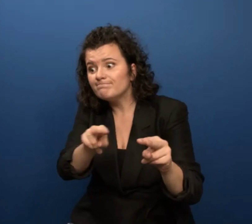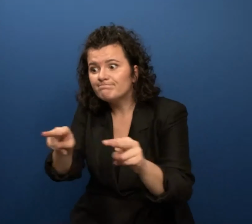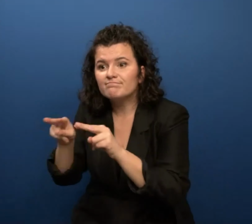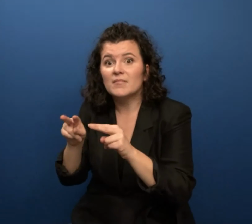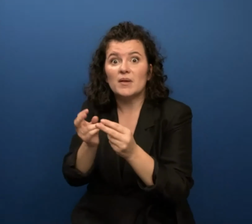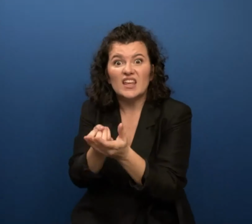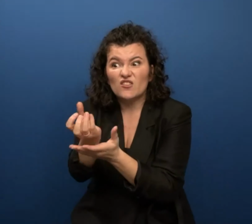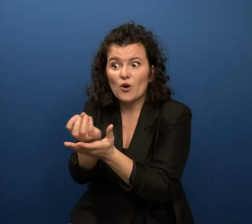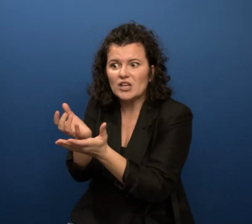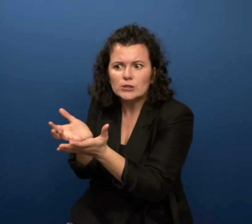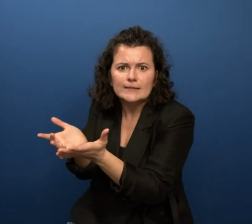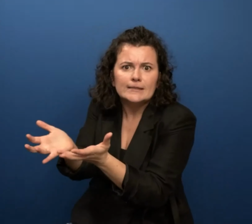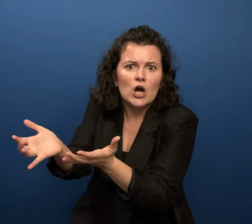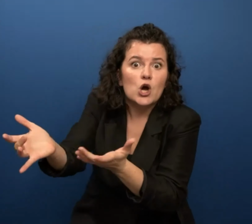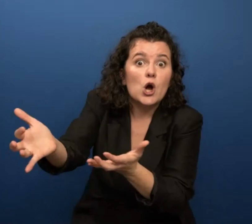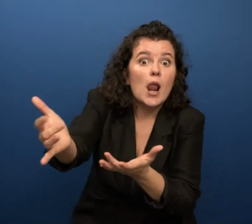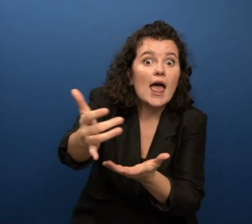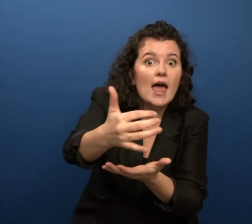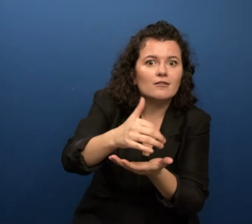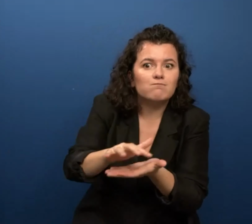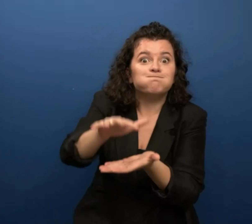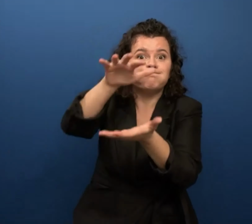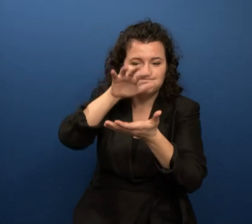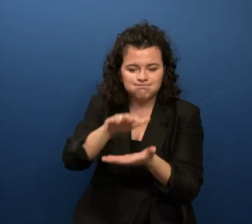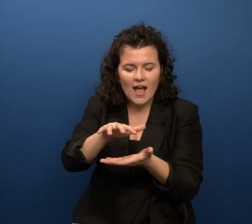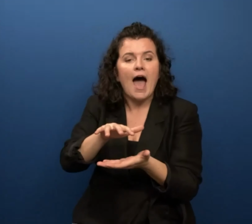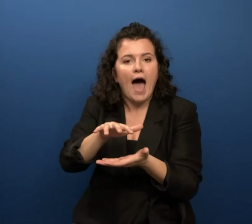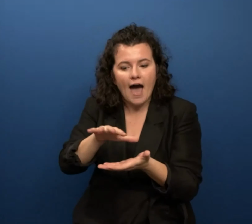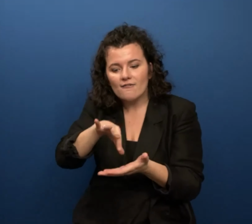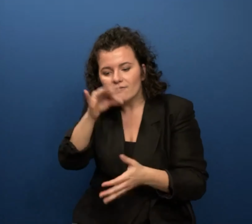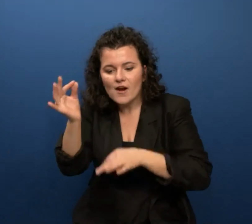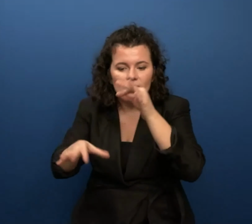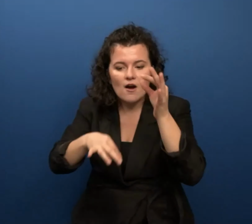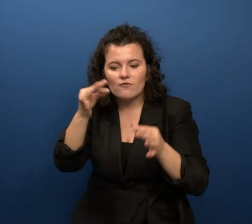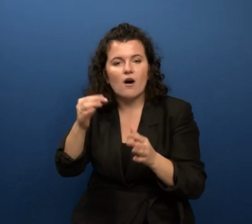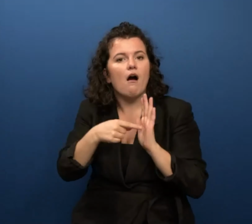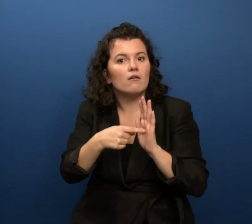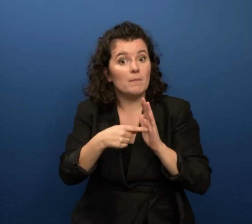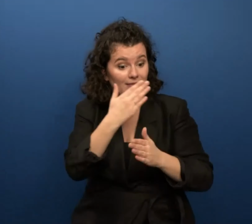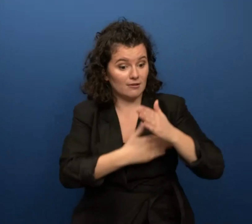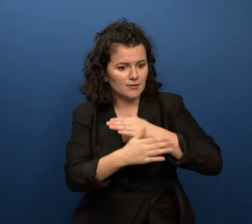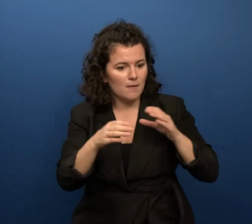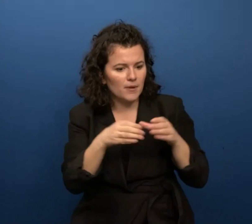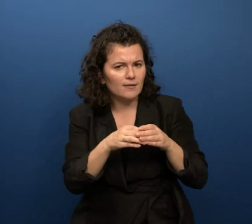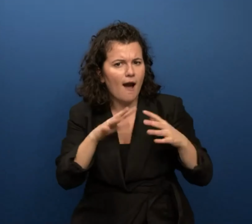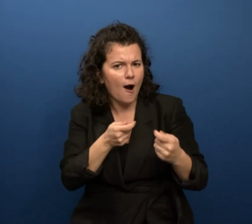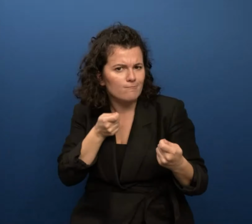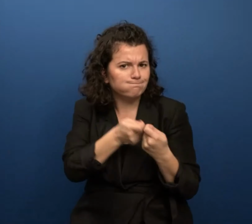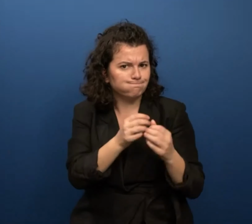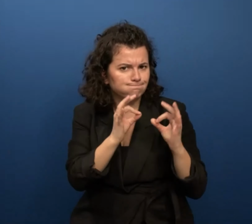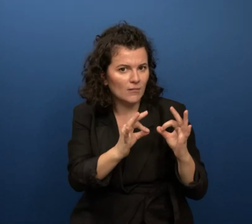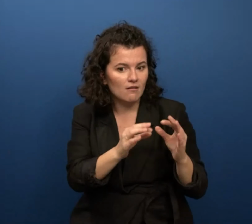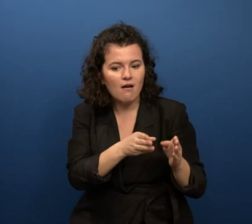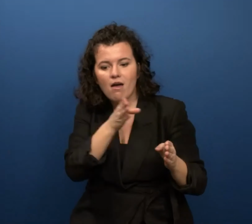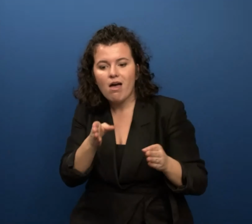what kind of a challenge in terms of the kind of disability yes, for us to reach out on their needs. So we are best up